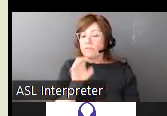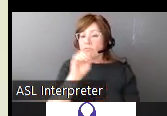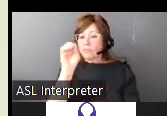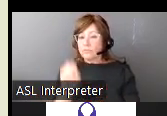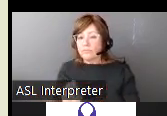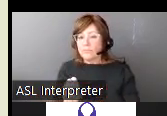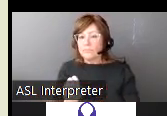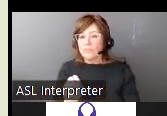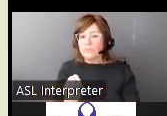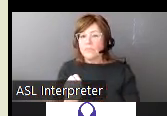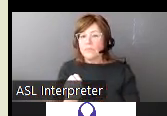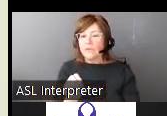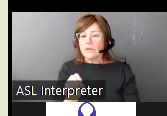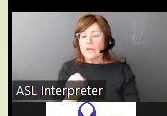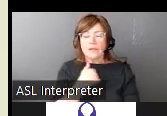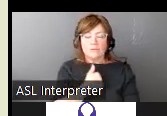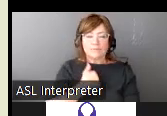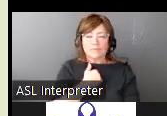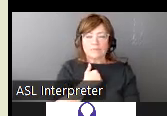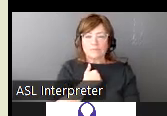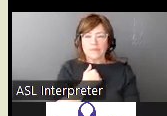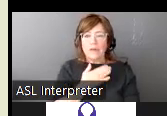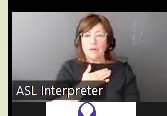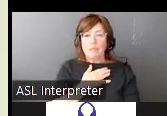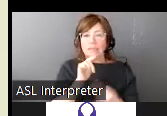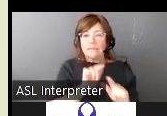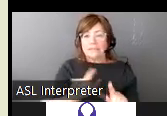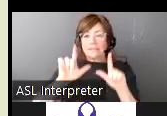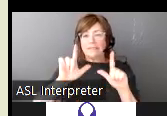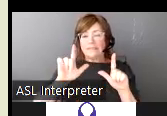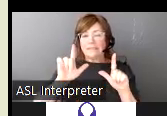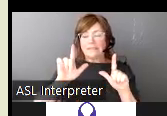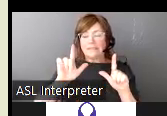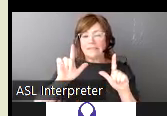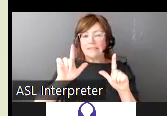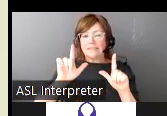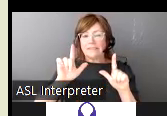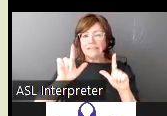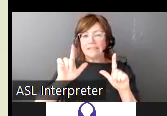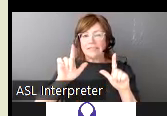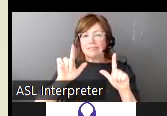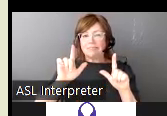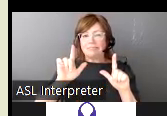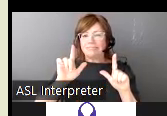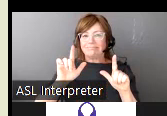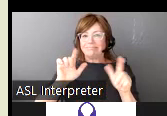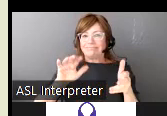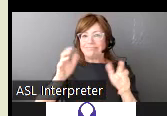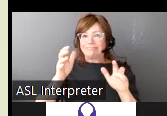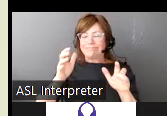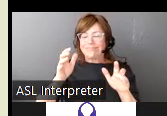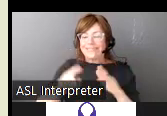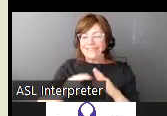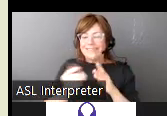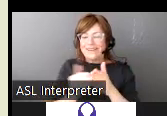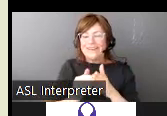4.5%. Okay, I'm sorry, the slides are a little bit okay, out of order. There you go. Okay,